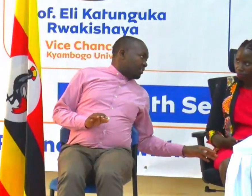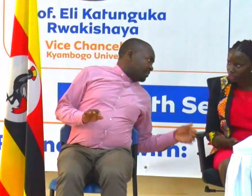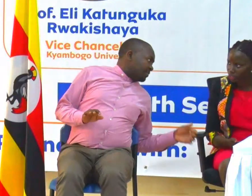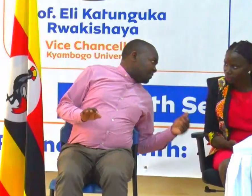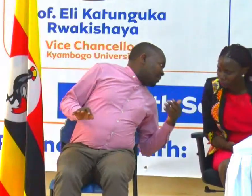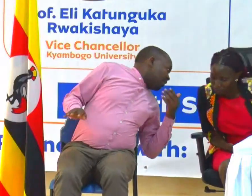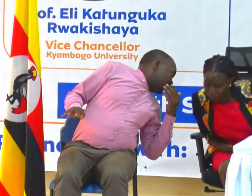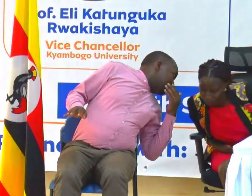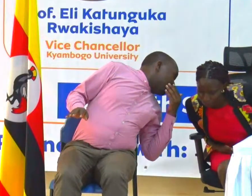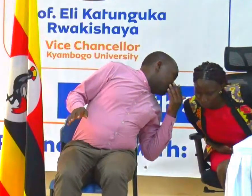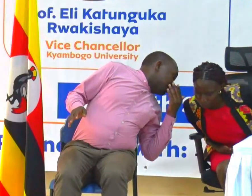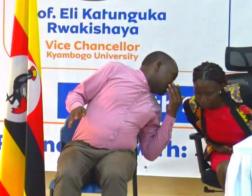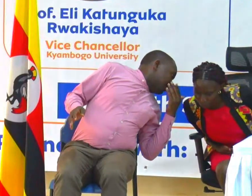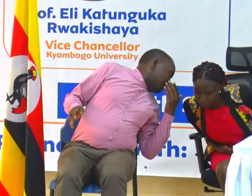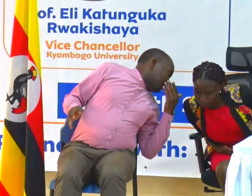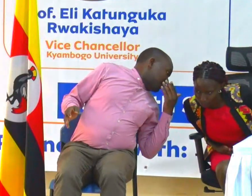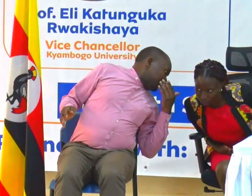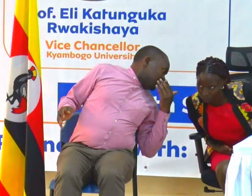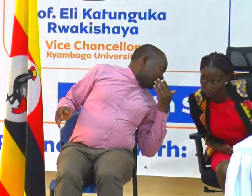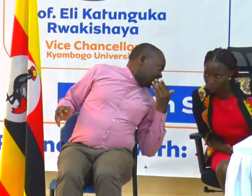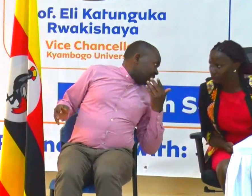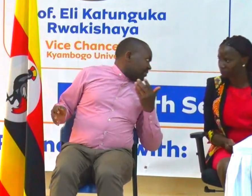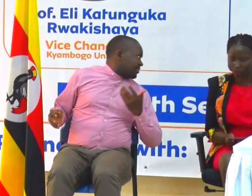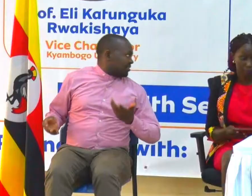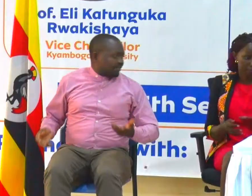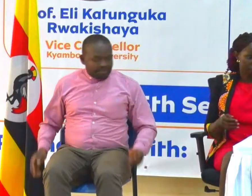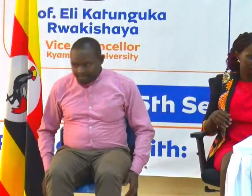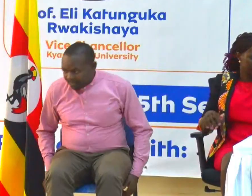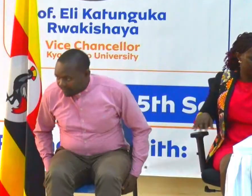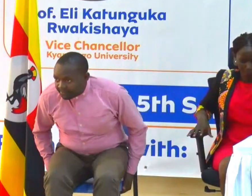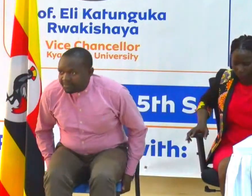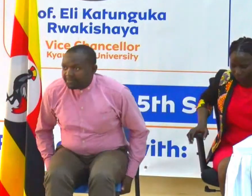Good afternoon, Arthur. Yes.